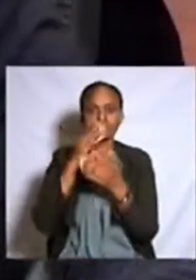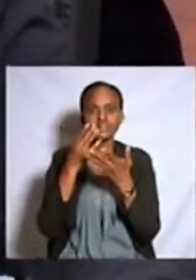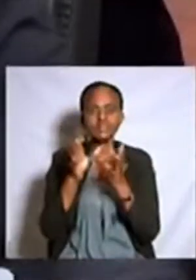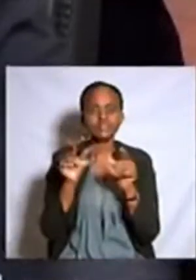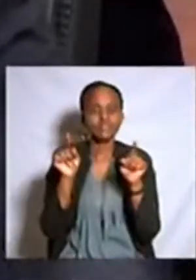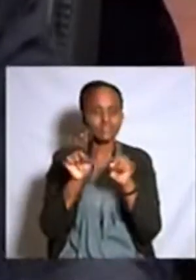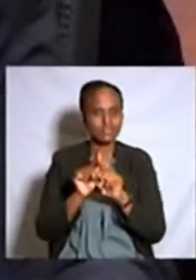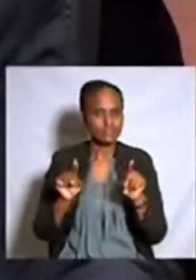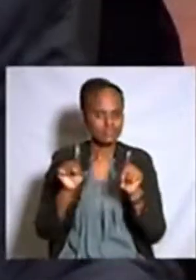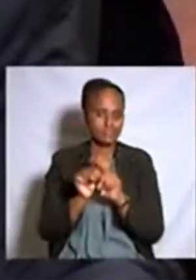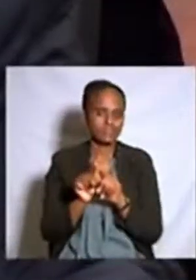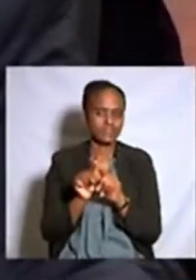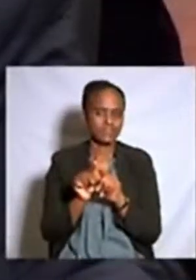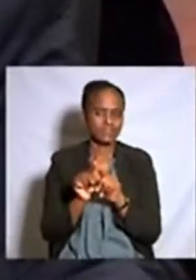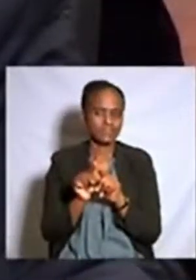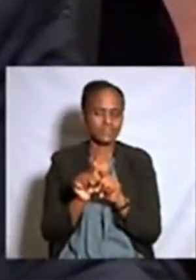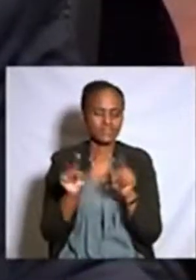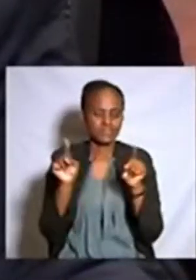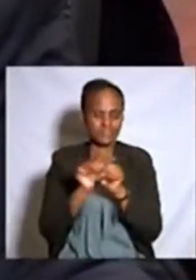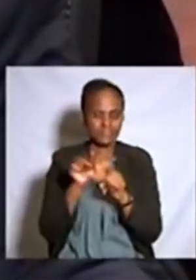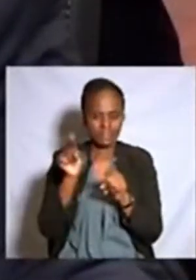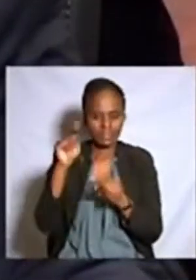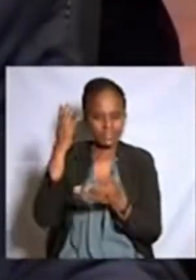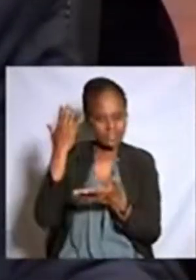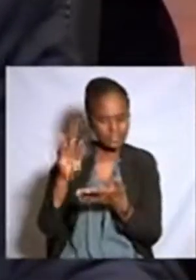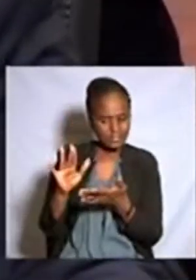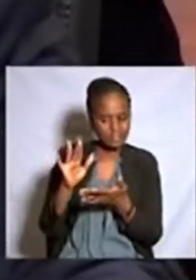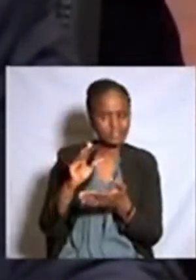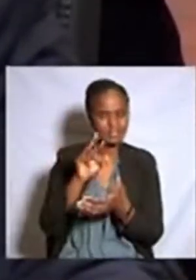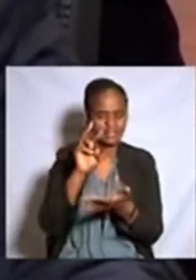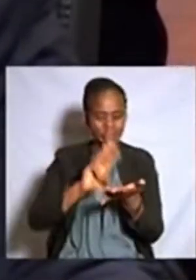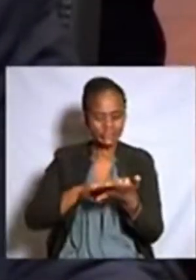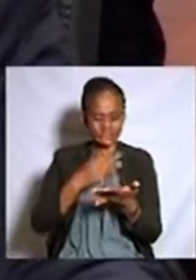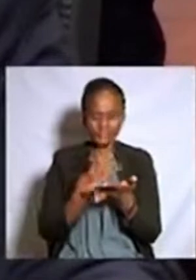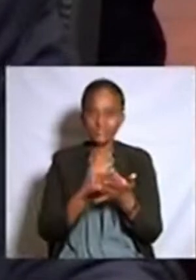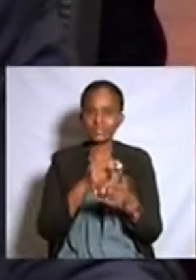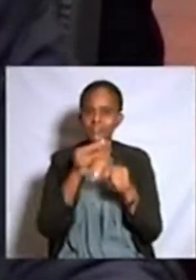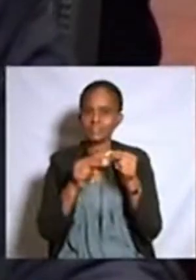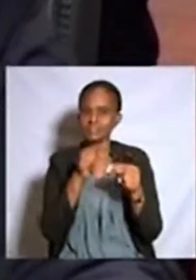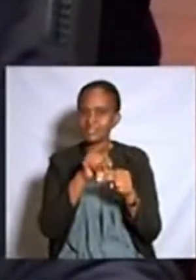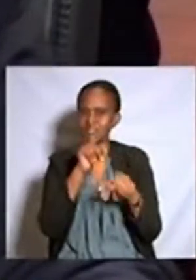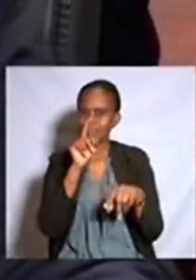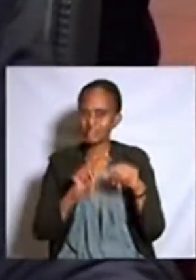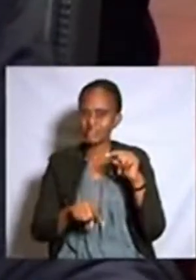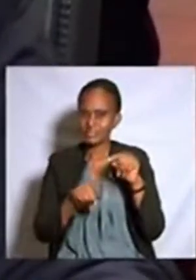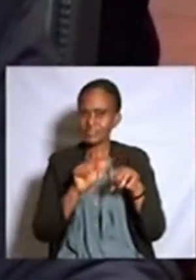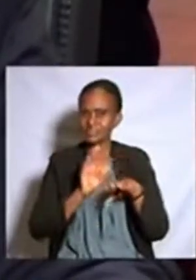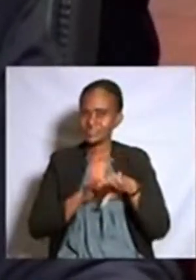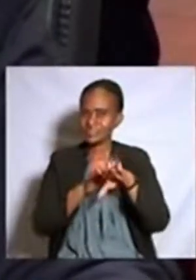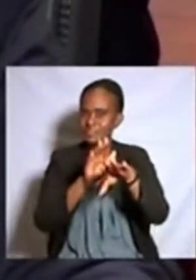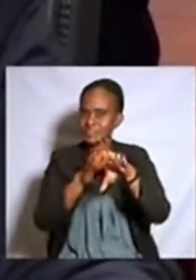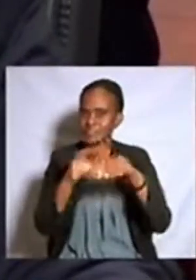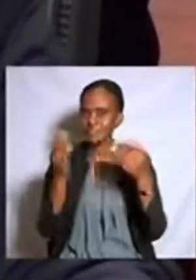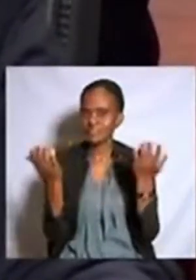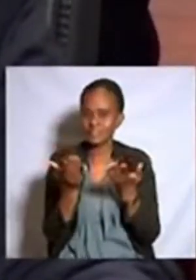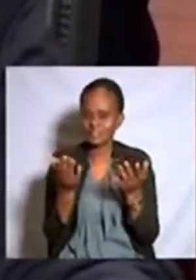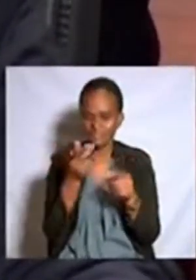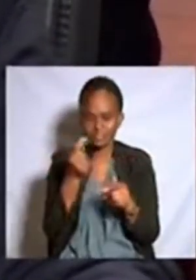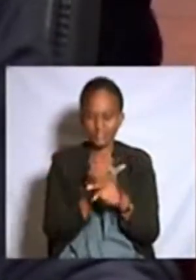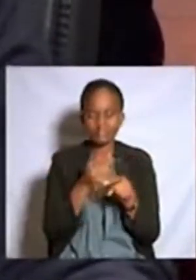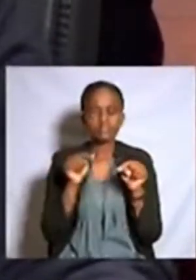and the view of our permanent witness is that it cannot be pursued from this